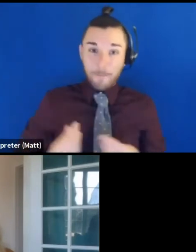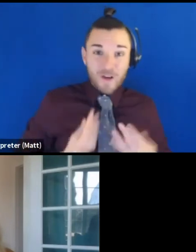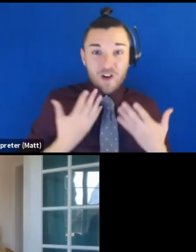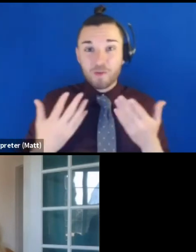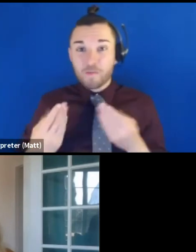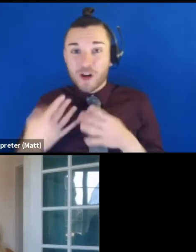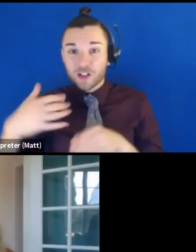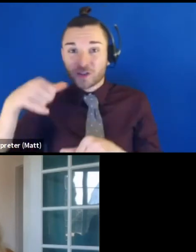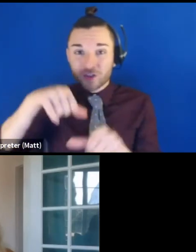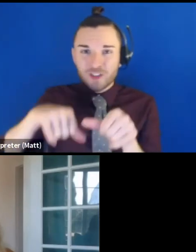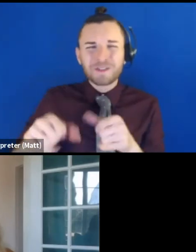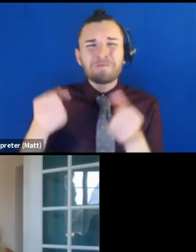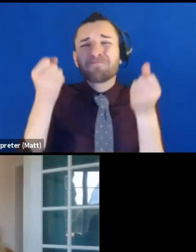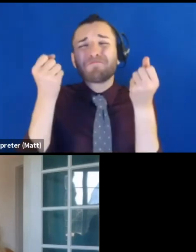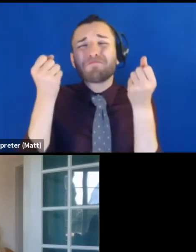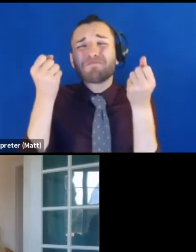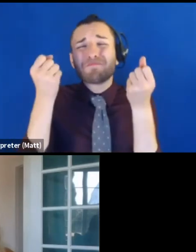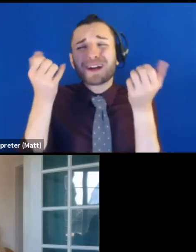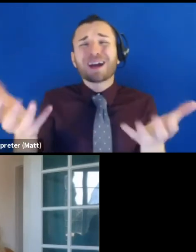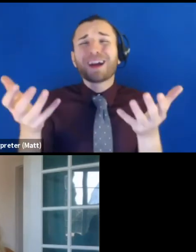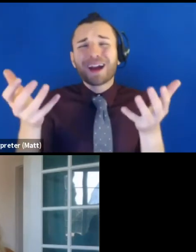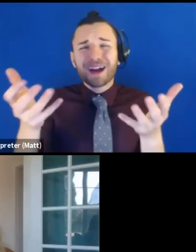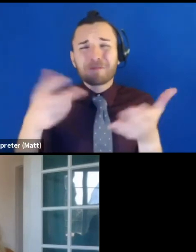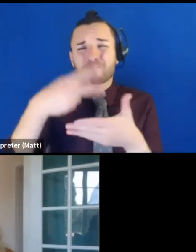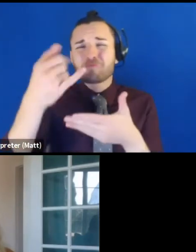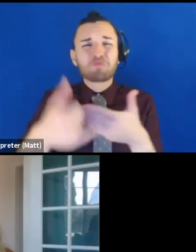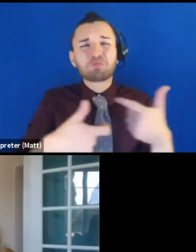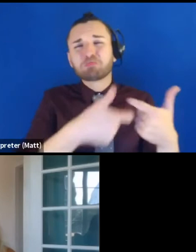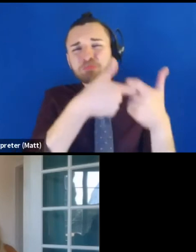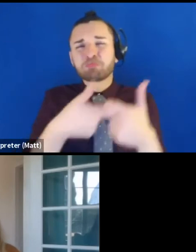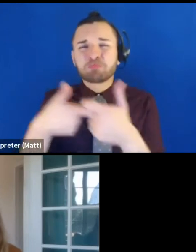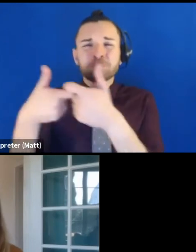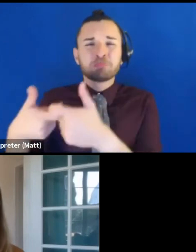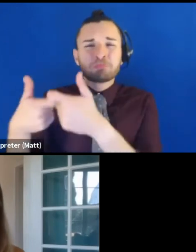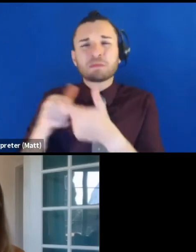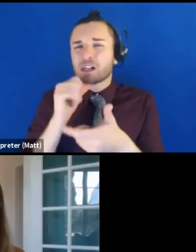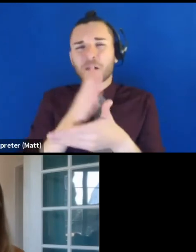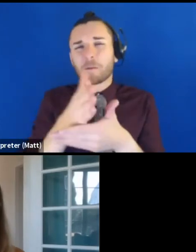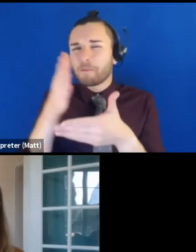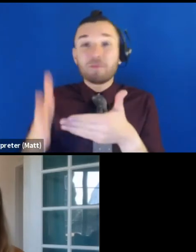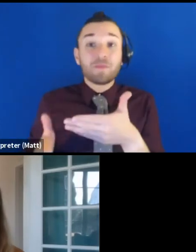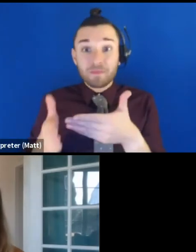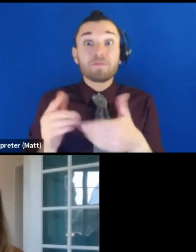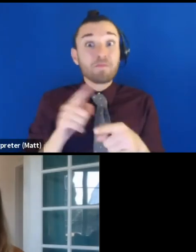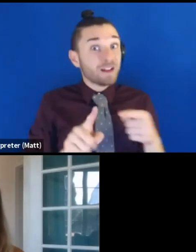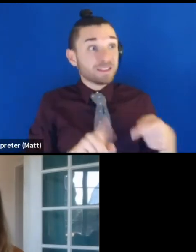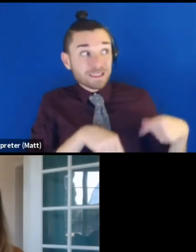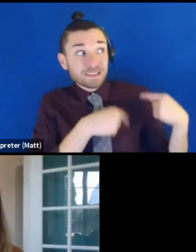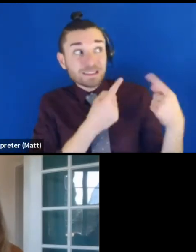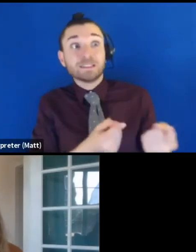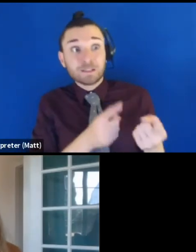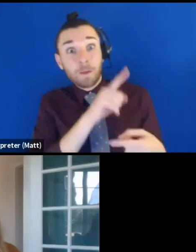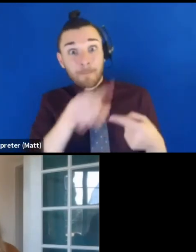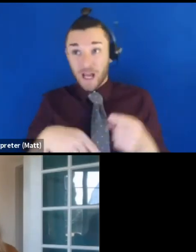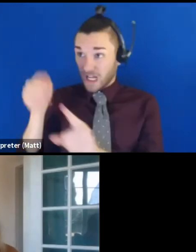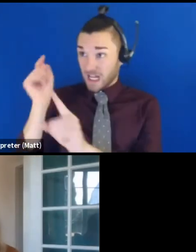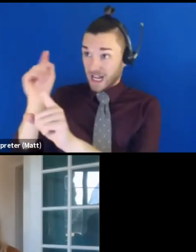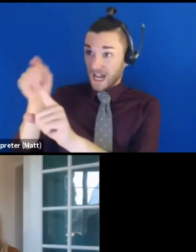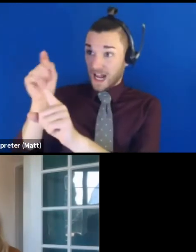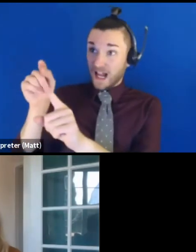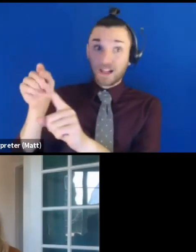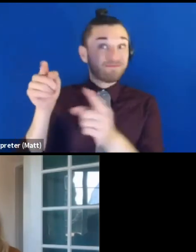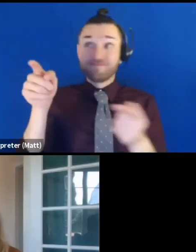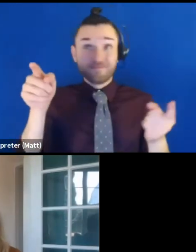million projects in Hollywood that never got made. And, you know, some of them were about this exact subject matter, but essentially I